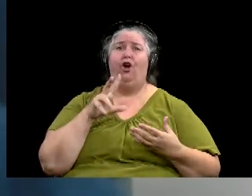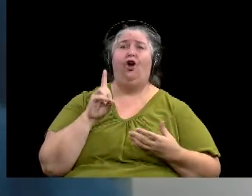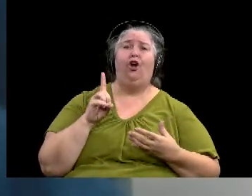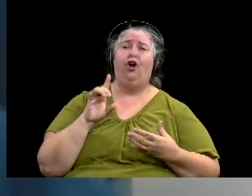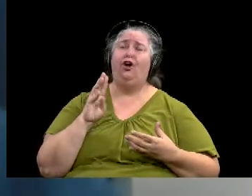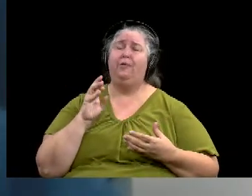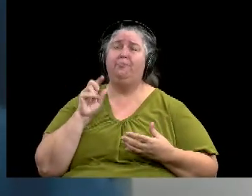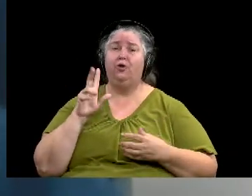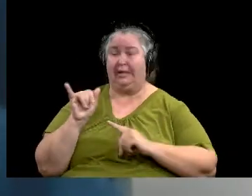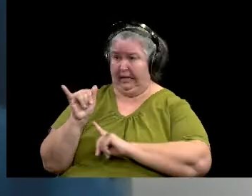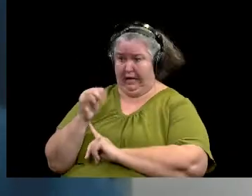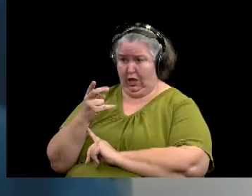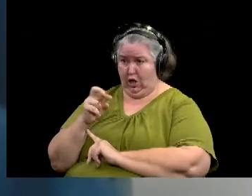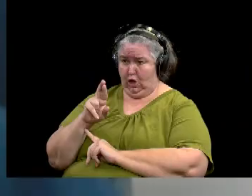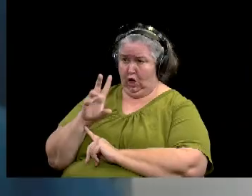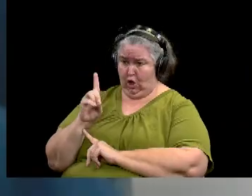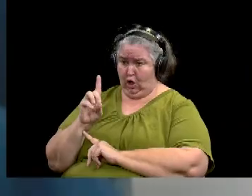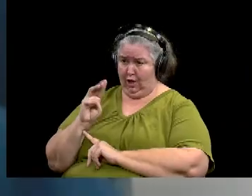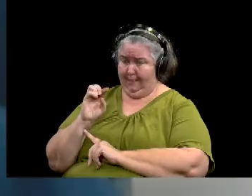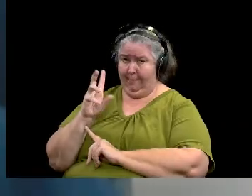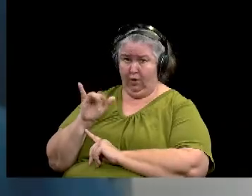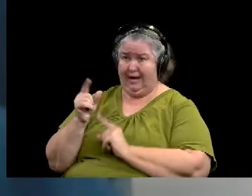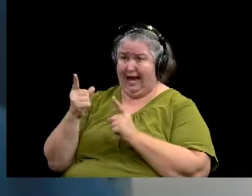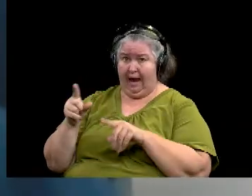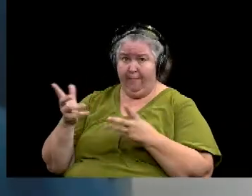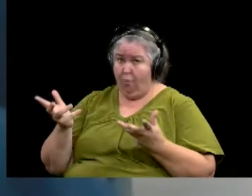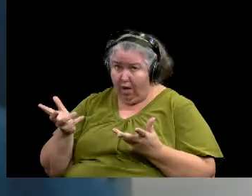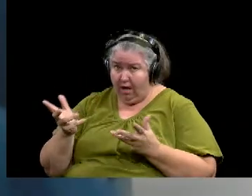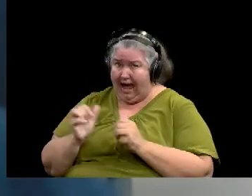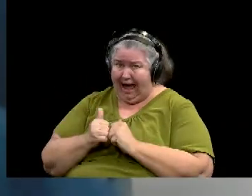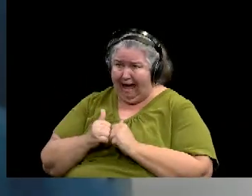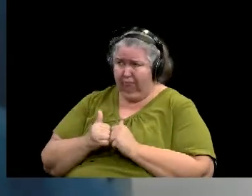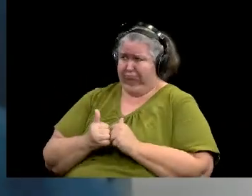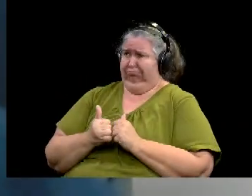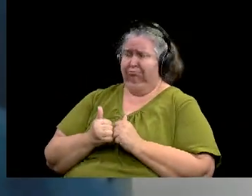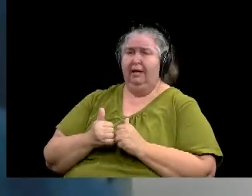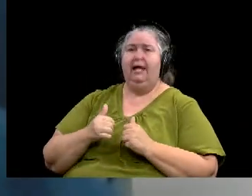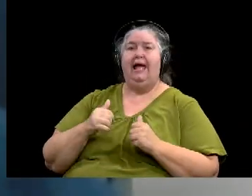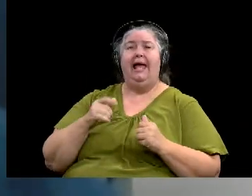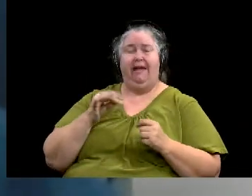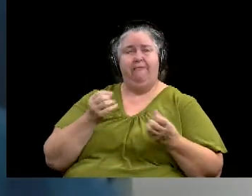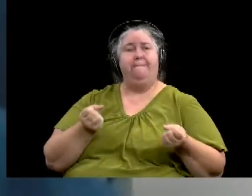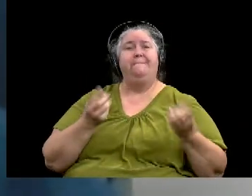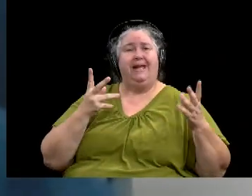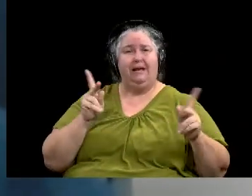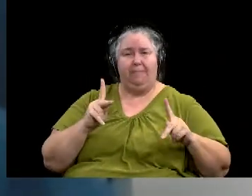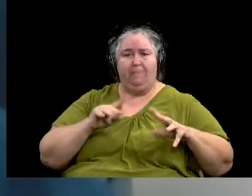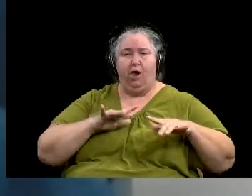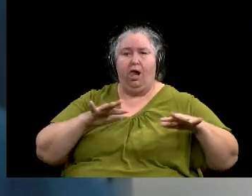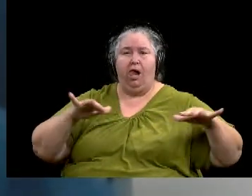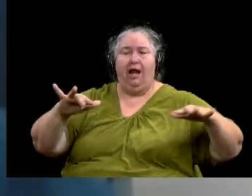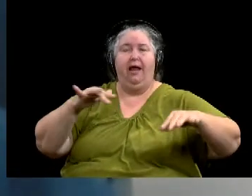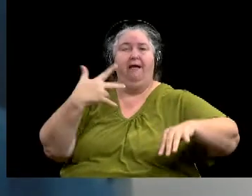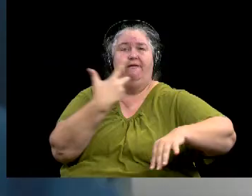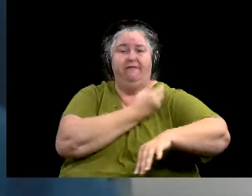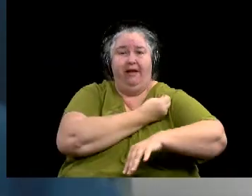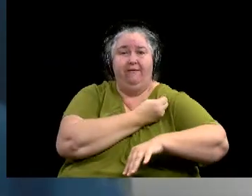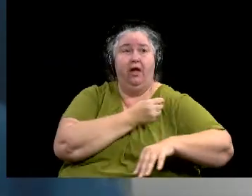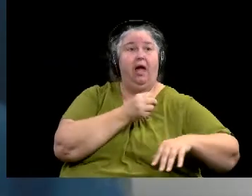at large is vaccinated, whether that means by having the disease or taking the vaccine to prevent the disease.